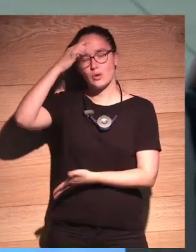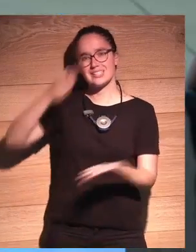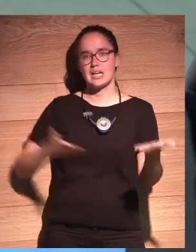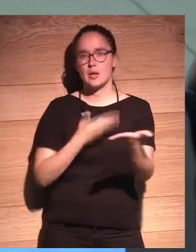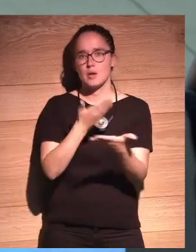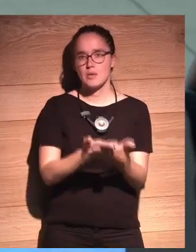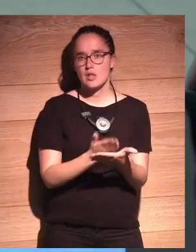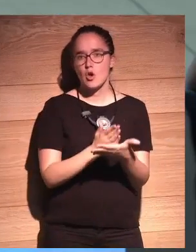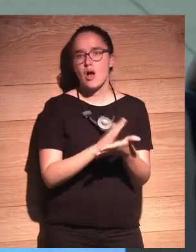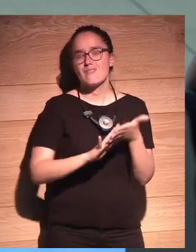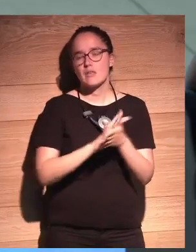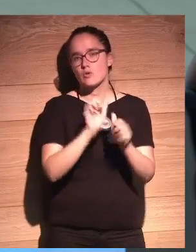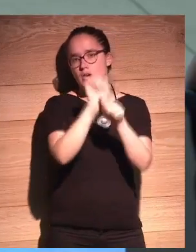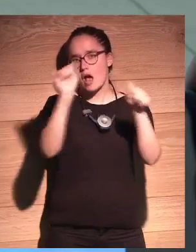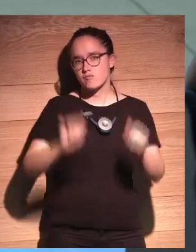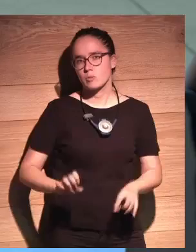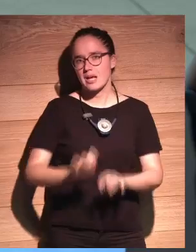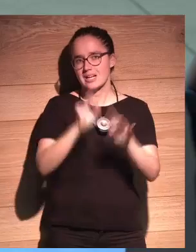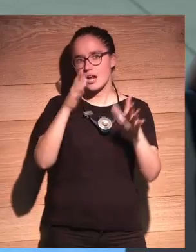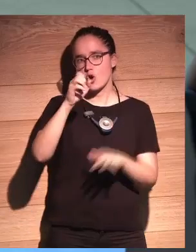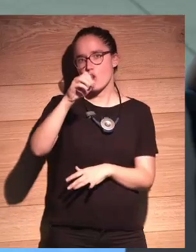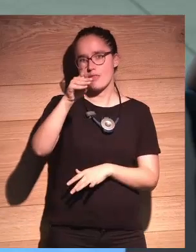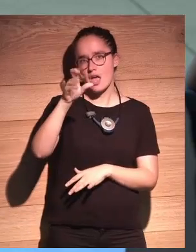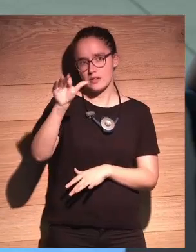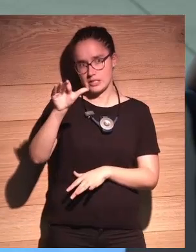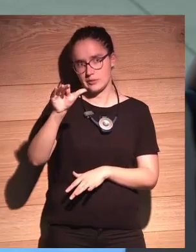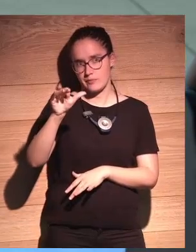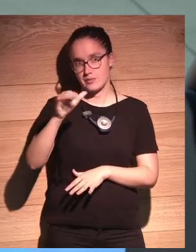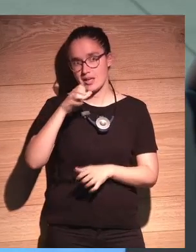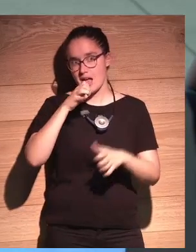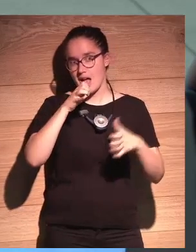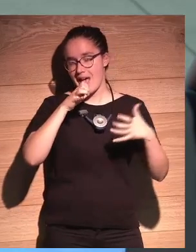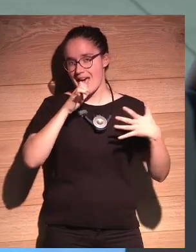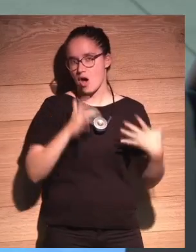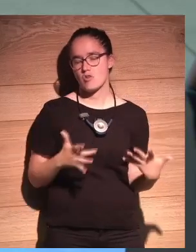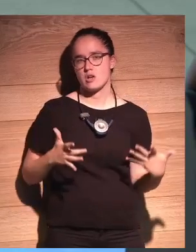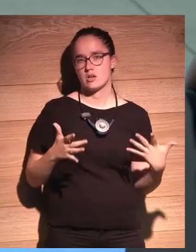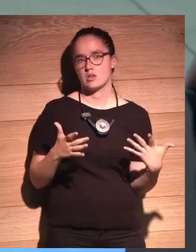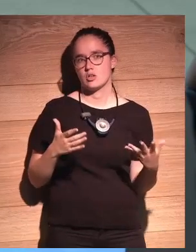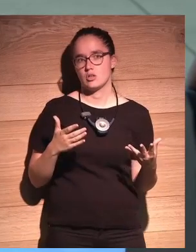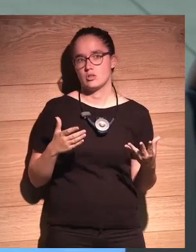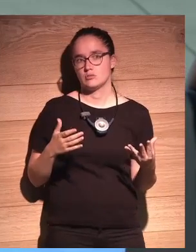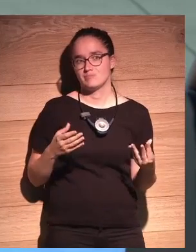position, when the cultural sphere is too literal with regard to